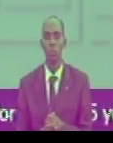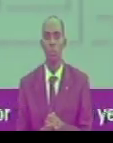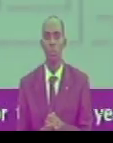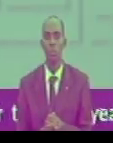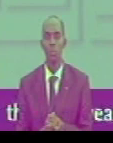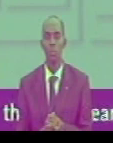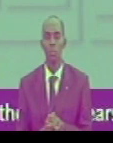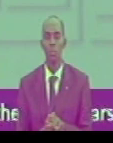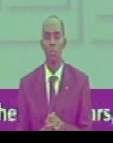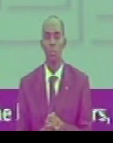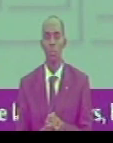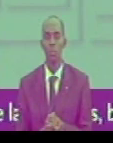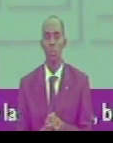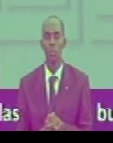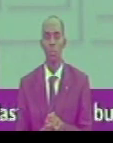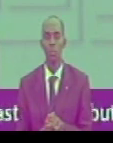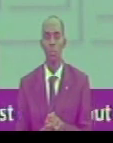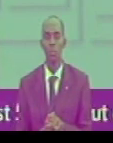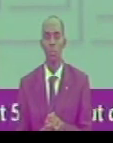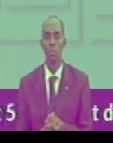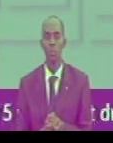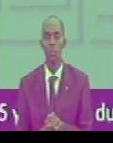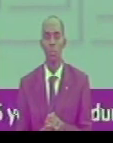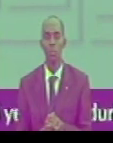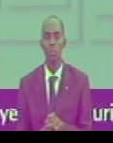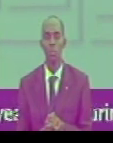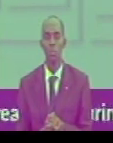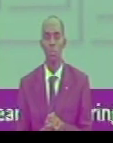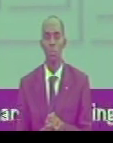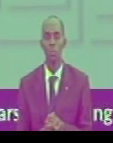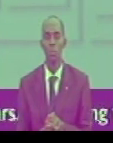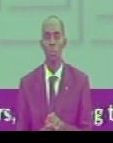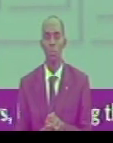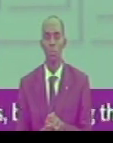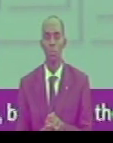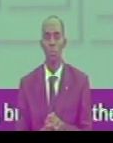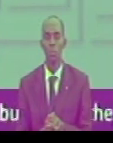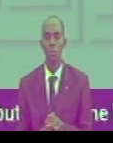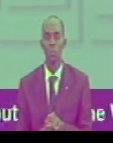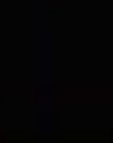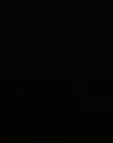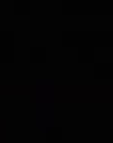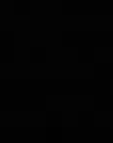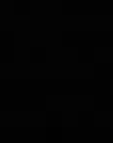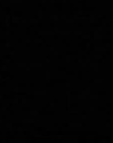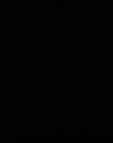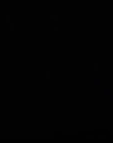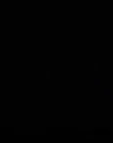fire, please. Praise the Lord. I have Sister Happiness Honor her standing beside